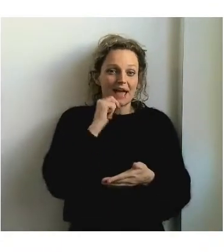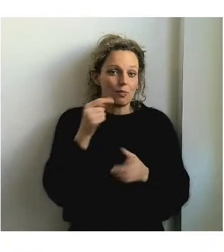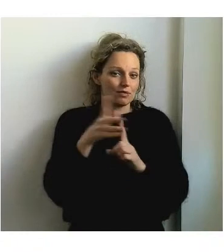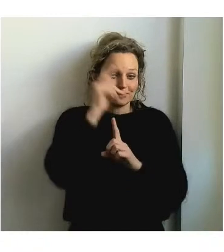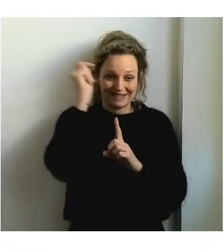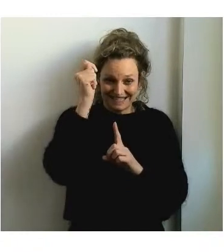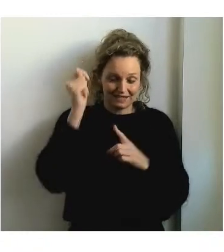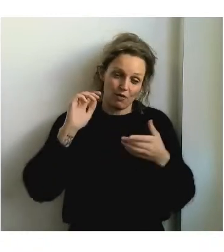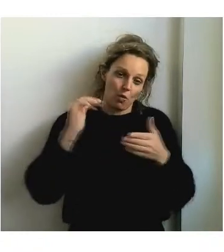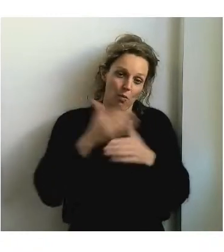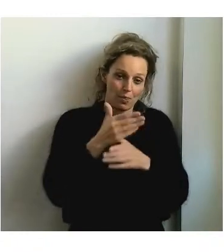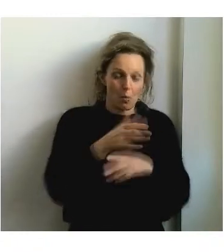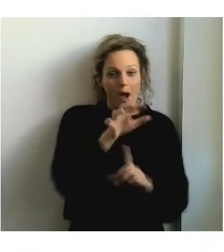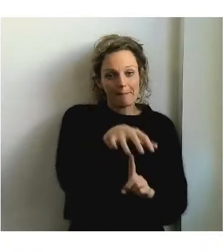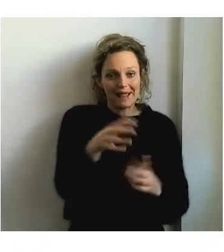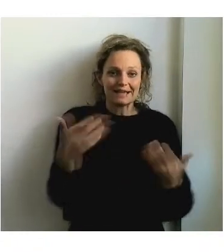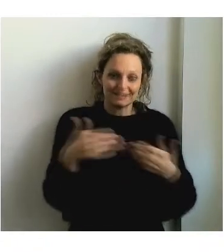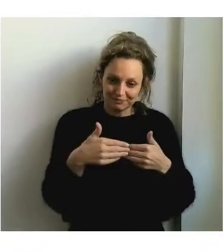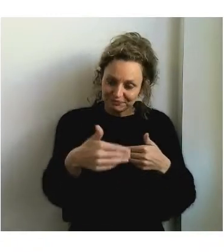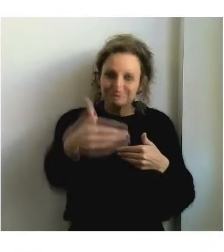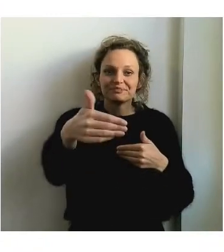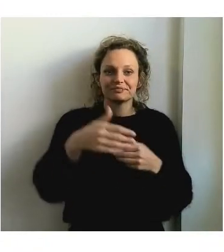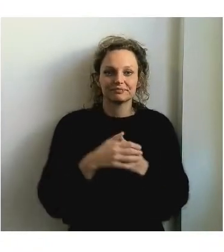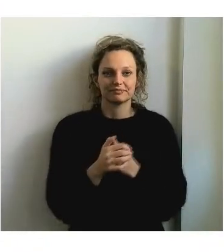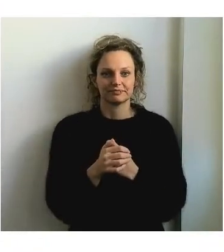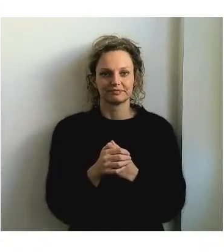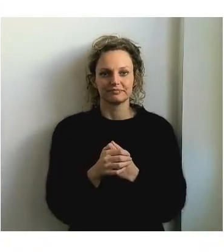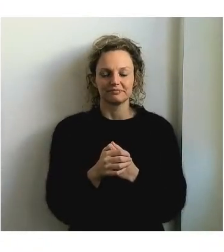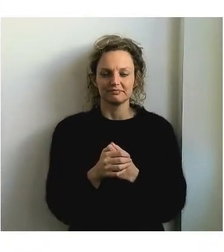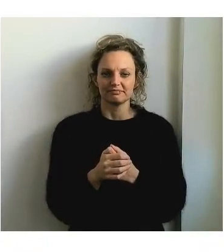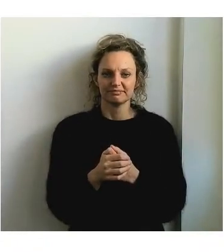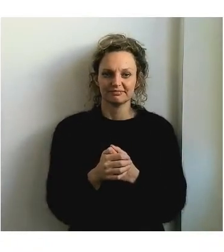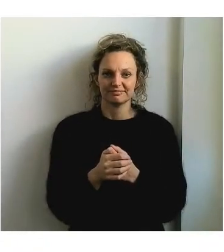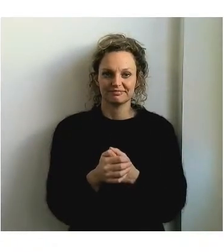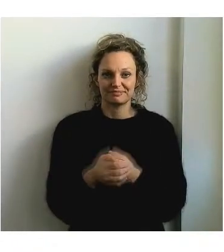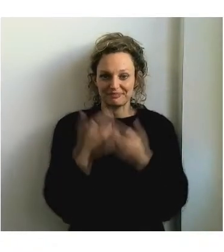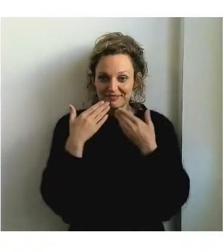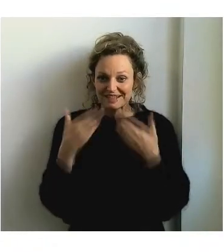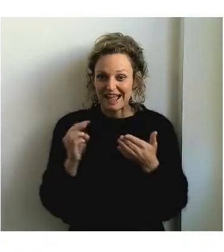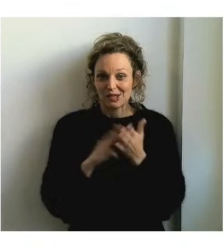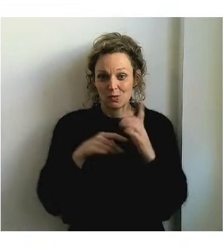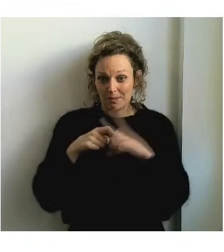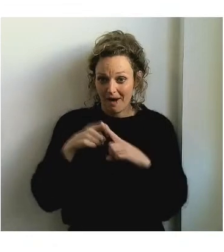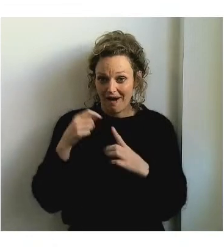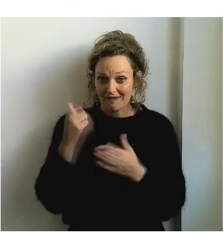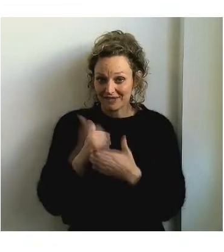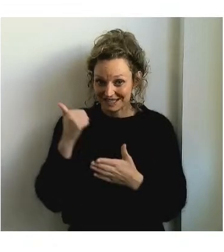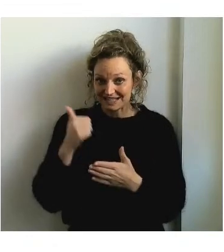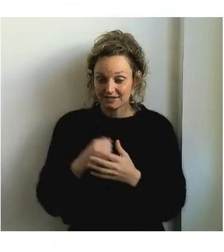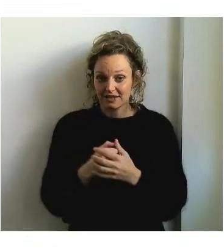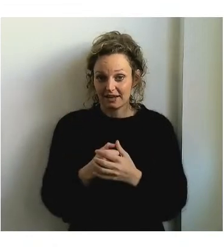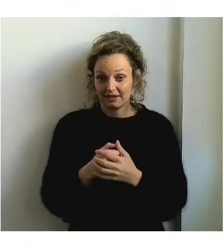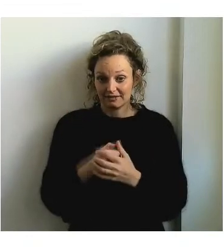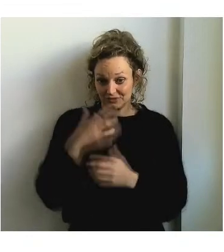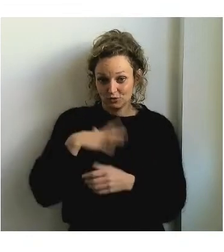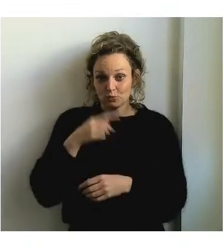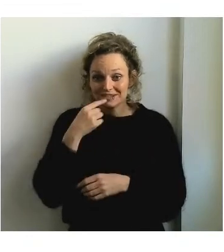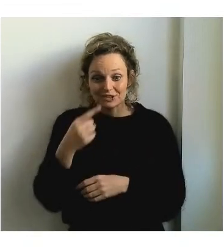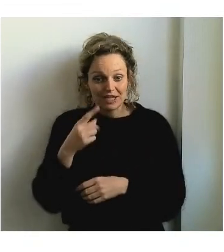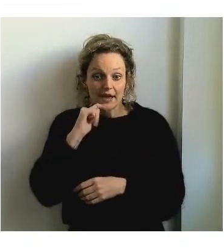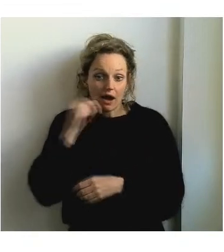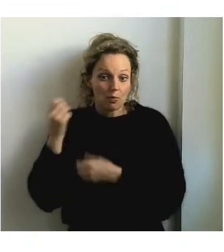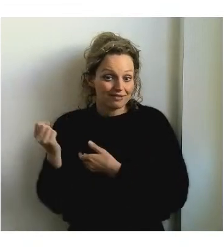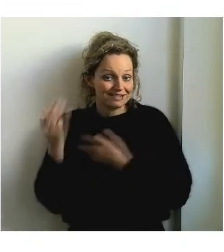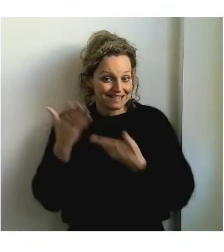Fantastic. Thank you, Mark. And just to say, I am delivering a Lunch and Learn session with more information